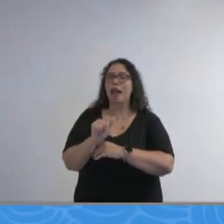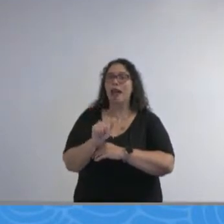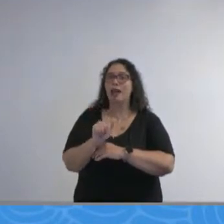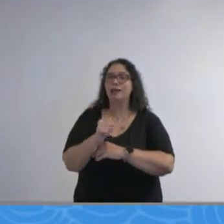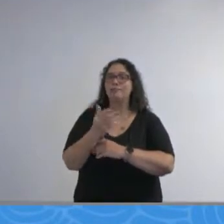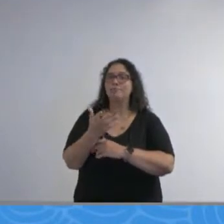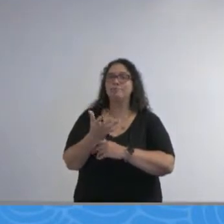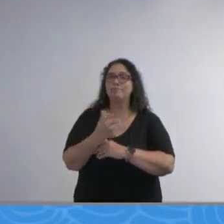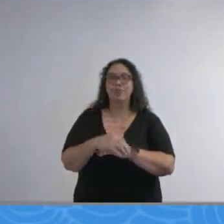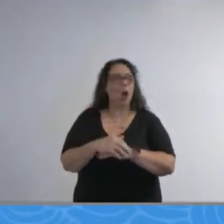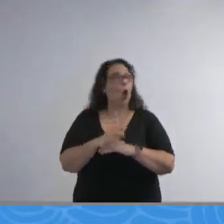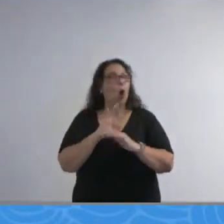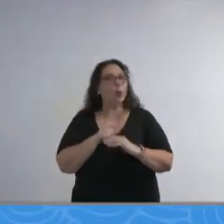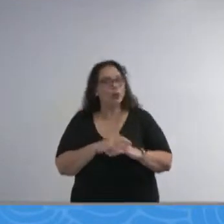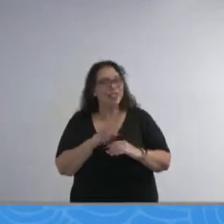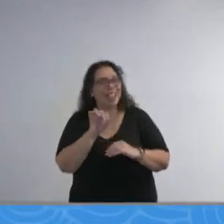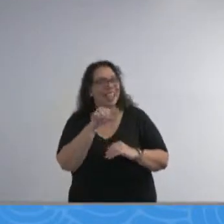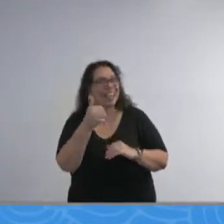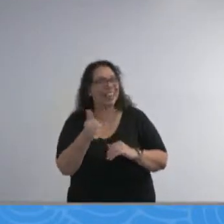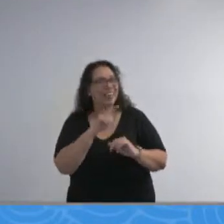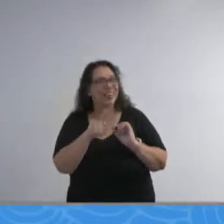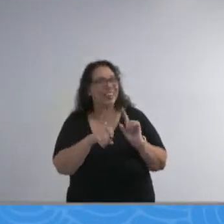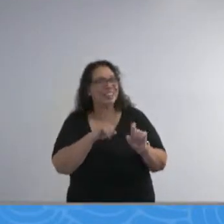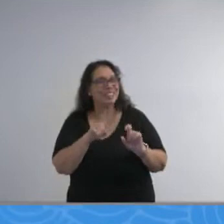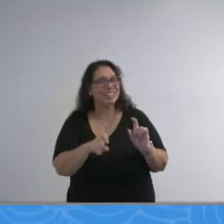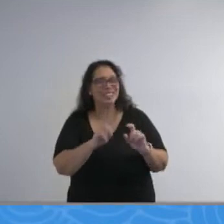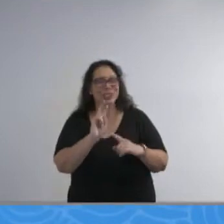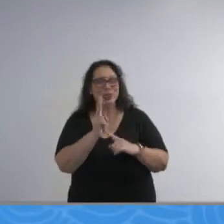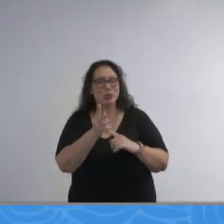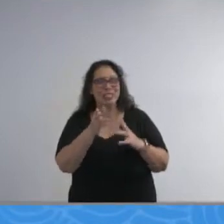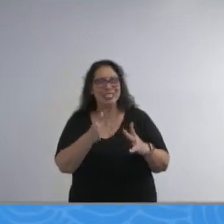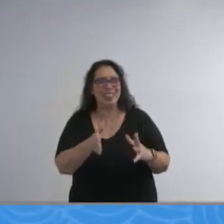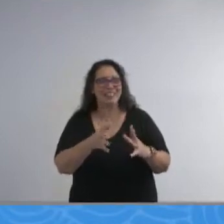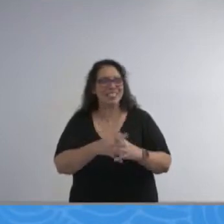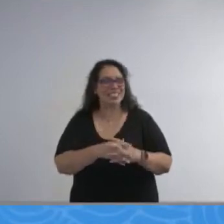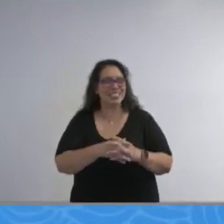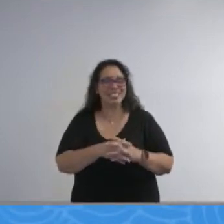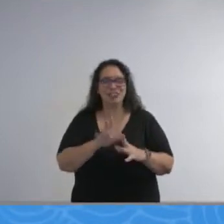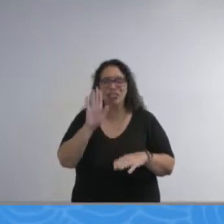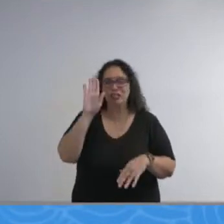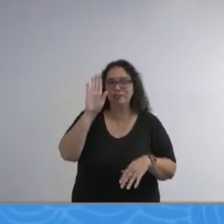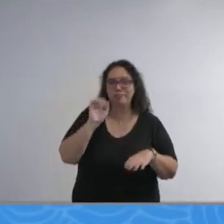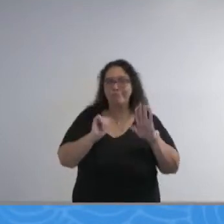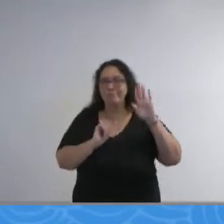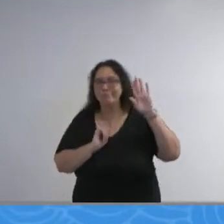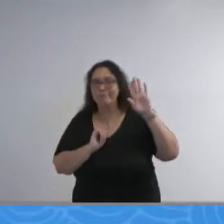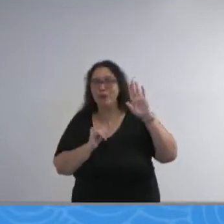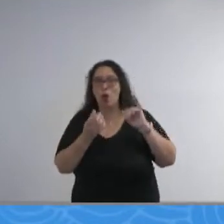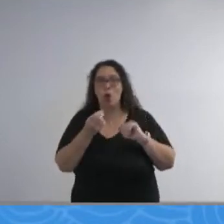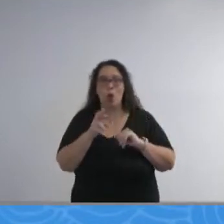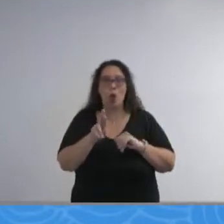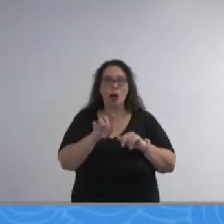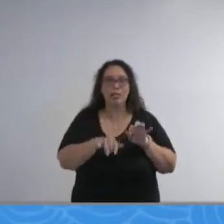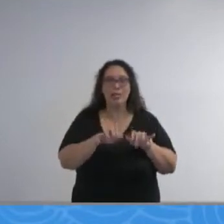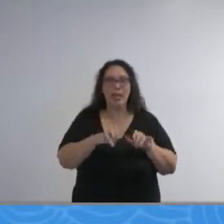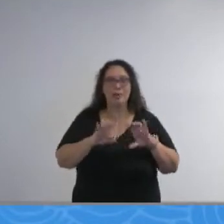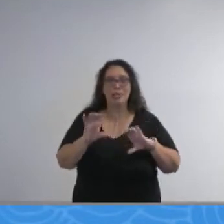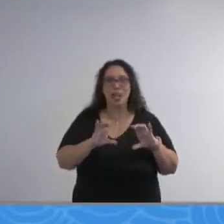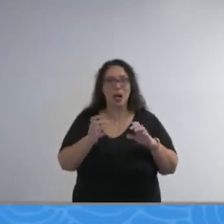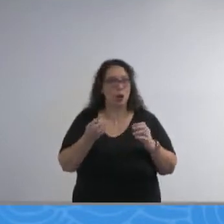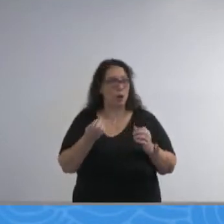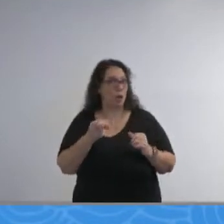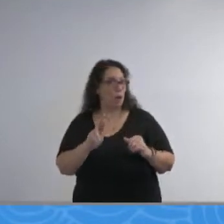So any other questions? Anybody? We have only 2 minutes left. Please raise your hand or put it on the chat. Otherwise, we